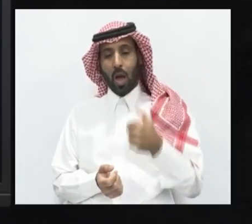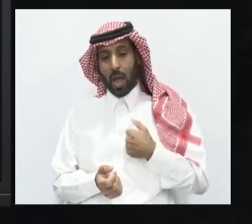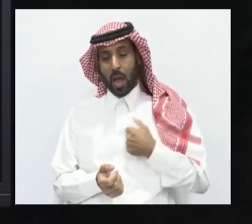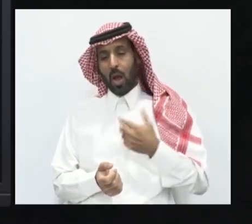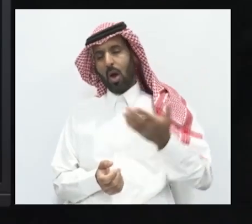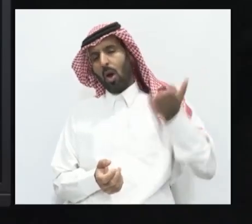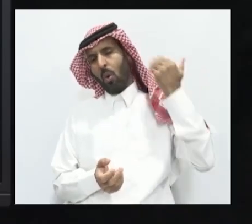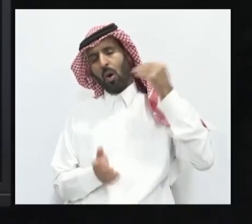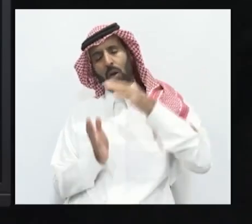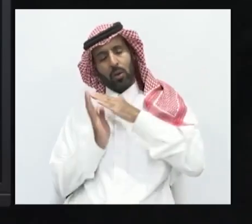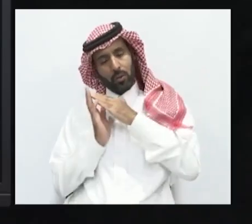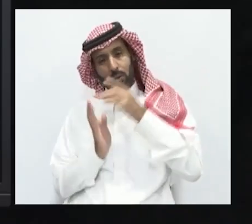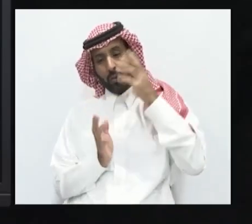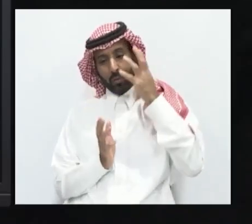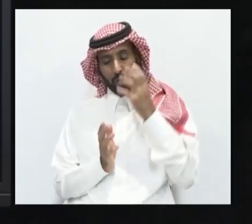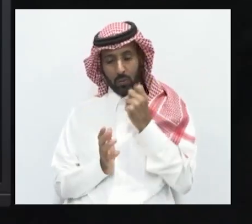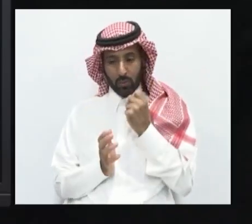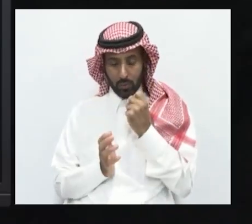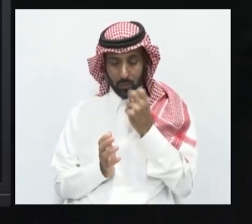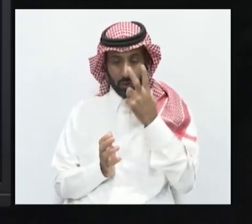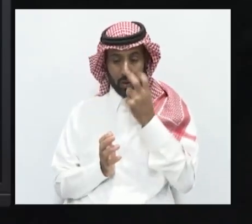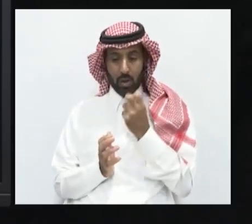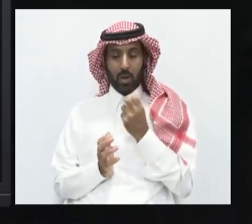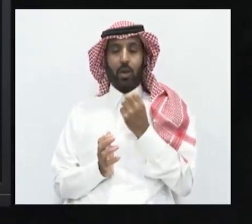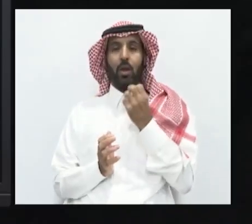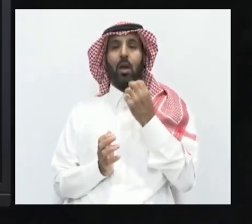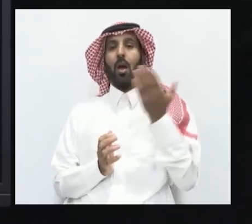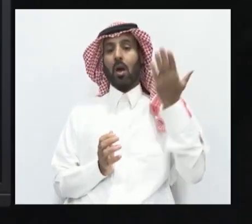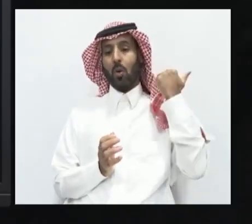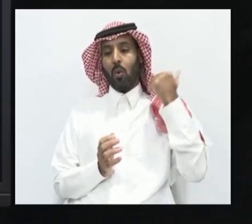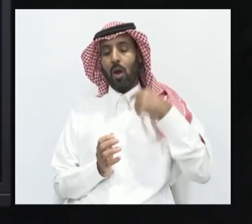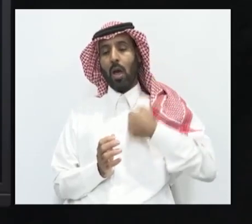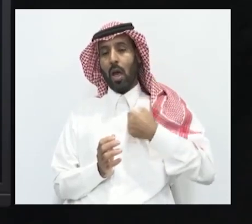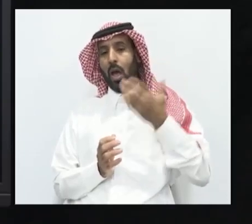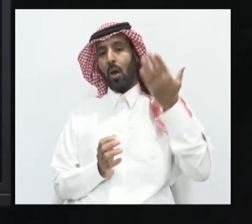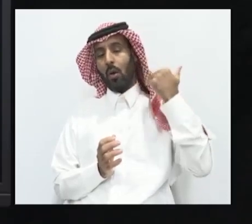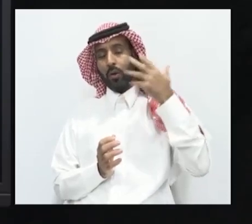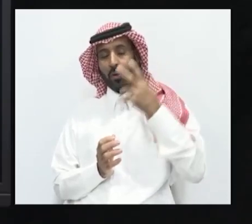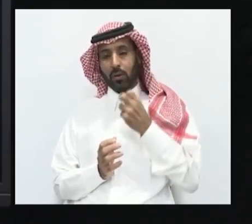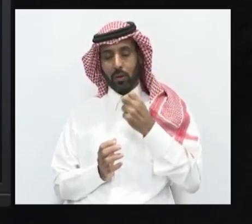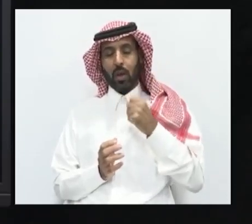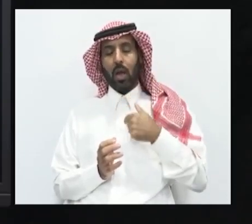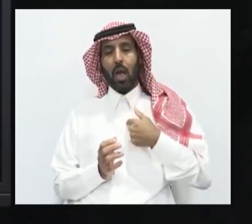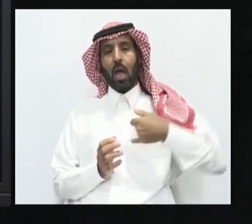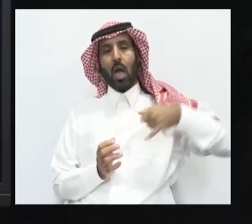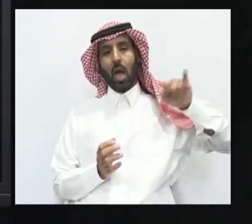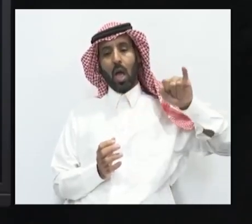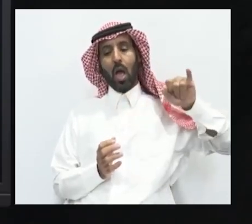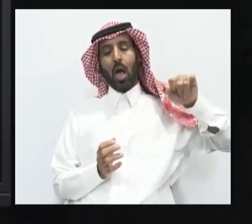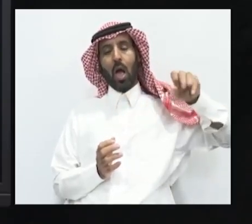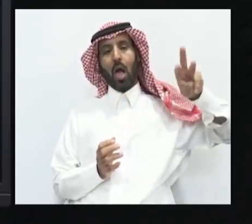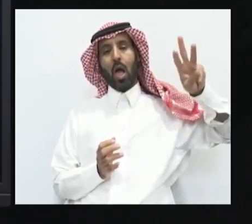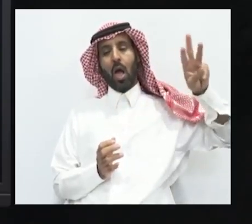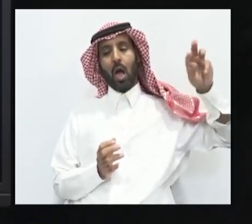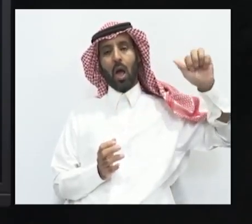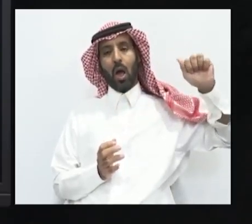I was hungry, this is not an action, it's a situation. You're not doing something, you